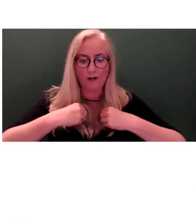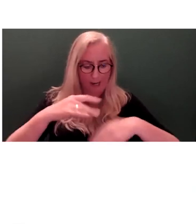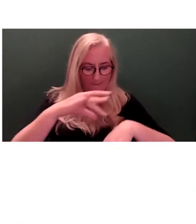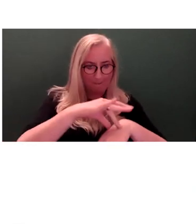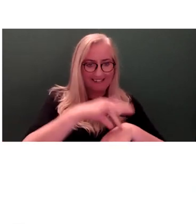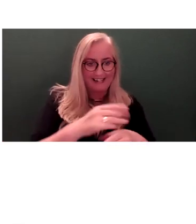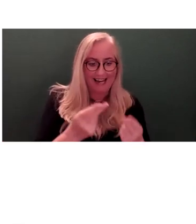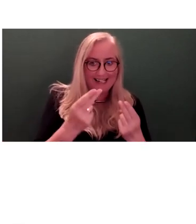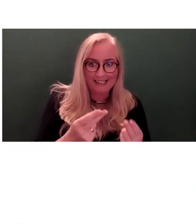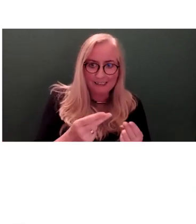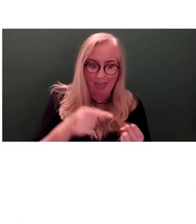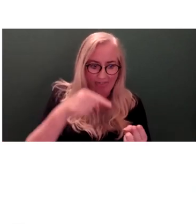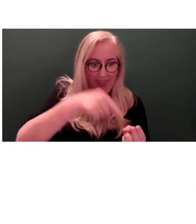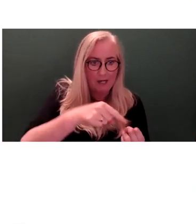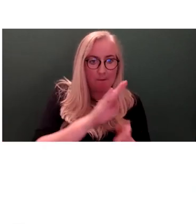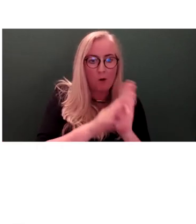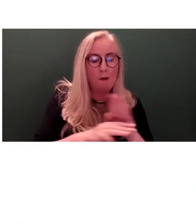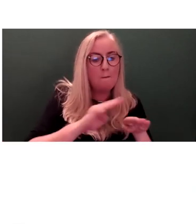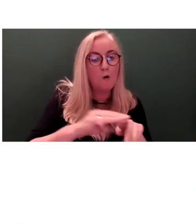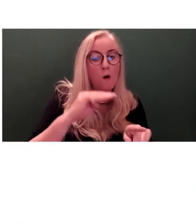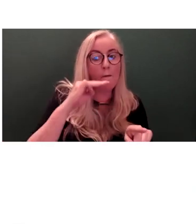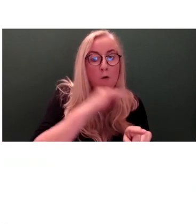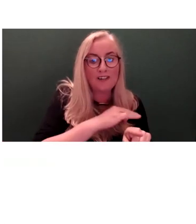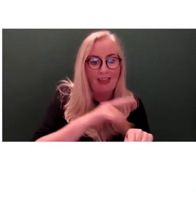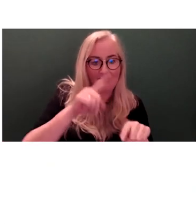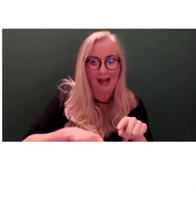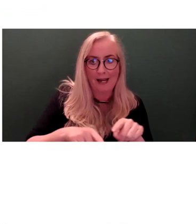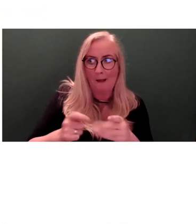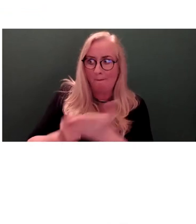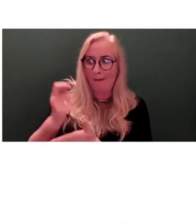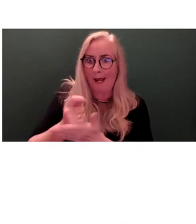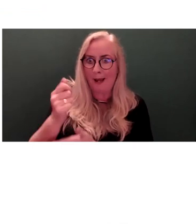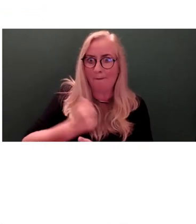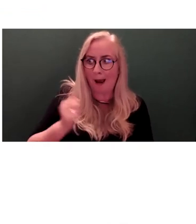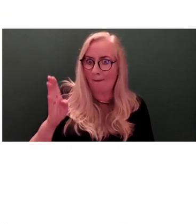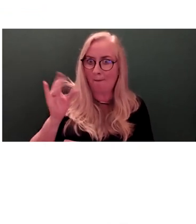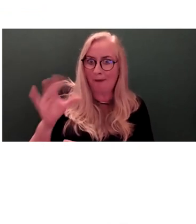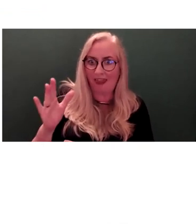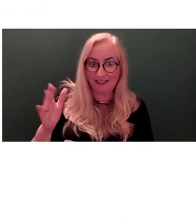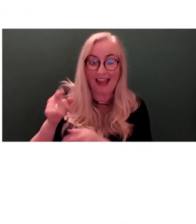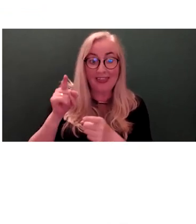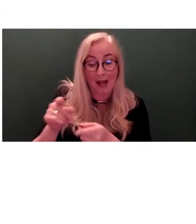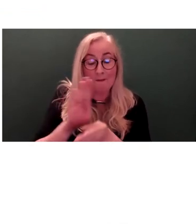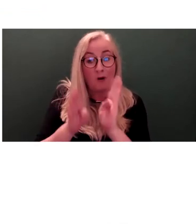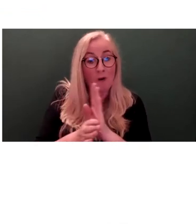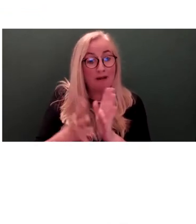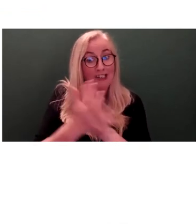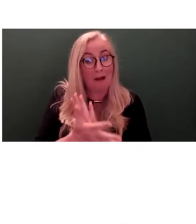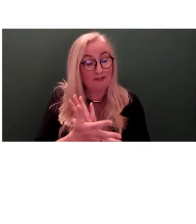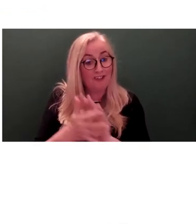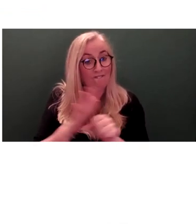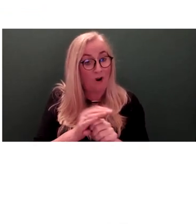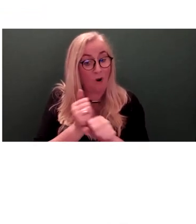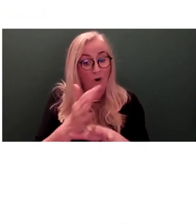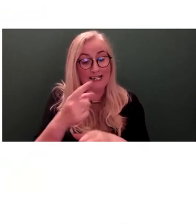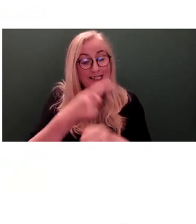and prioritize those over the need to pay the bills. And that is really difficult and damaging, I think, for all disabled people.